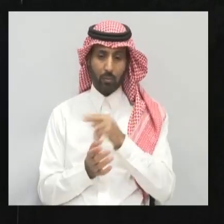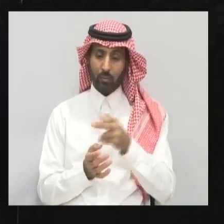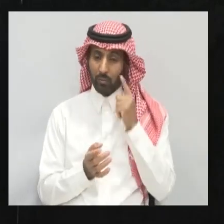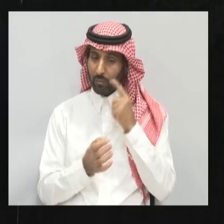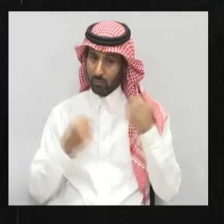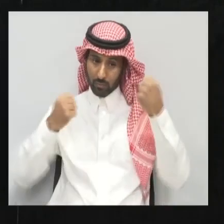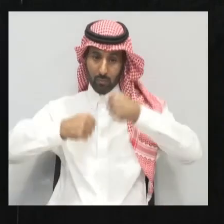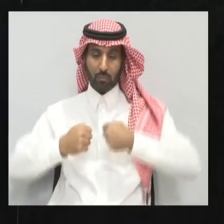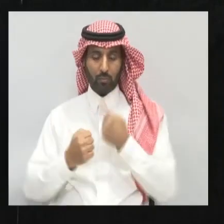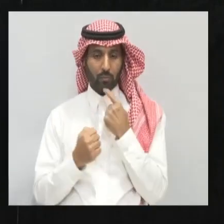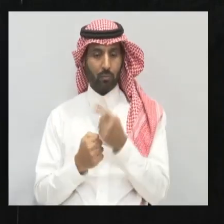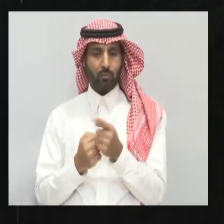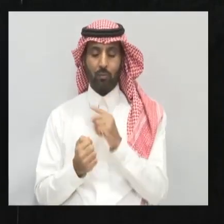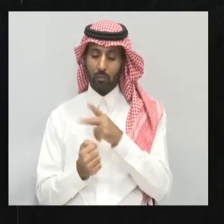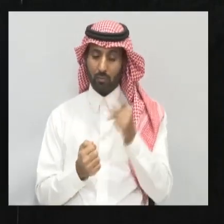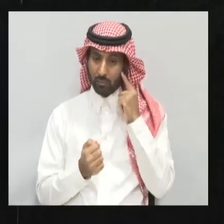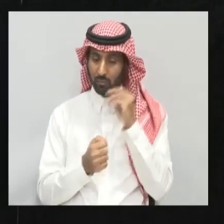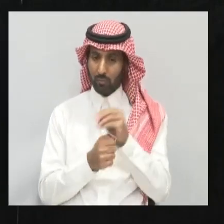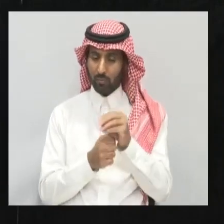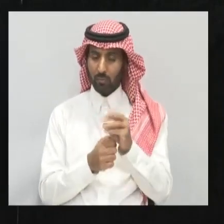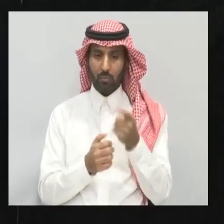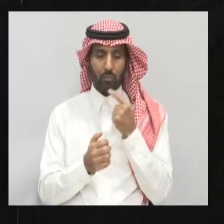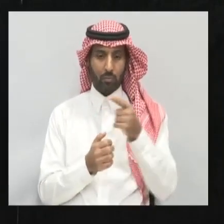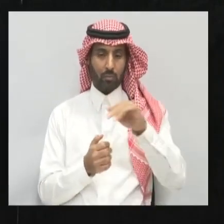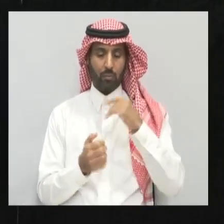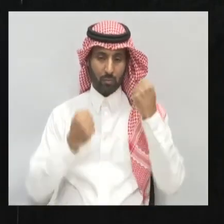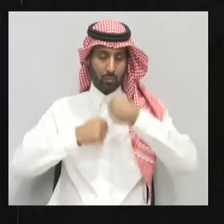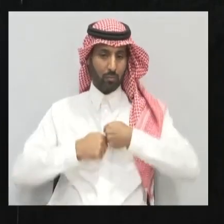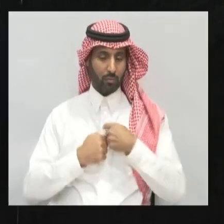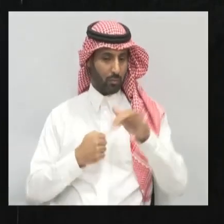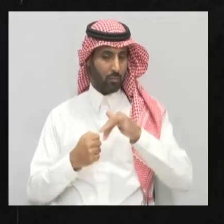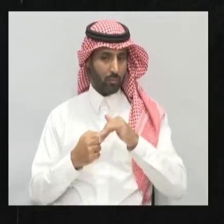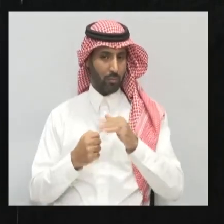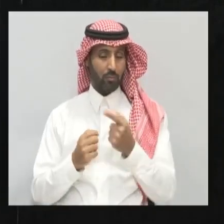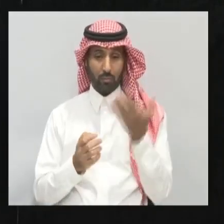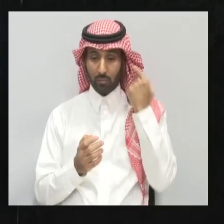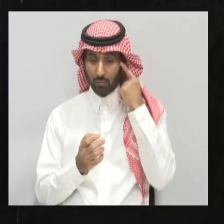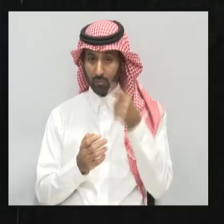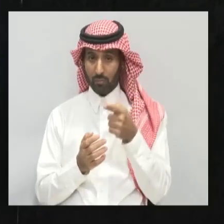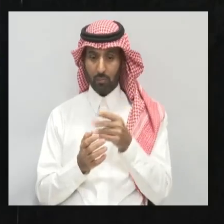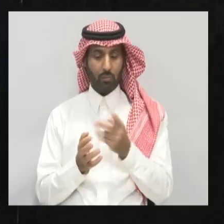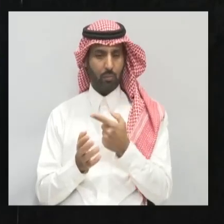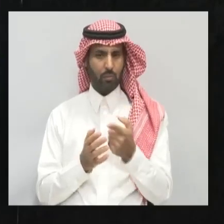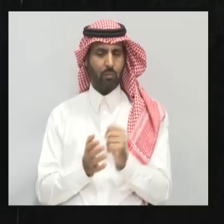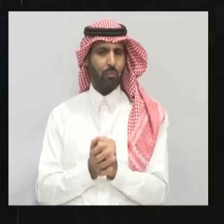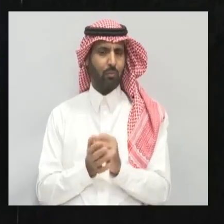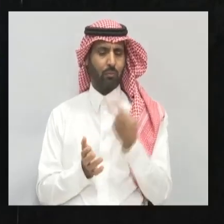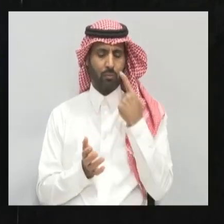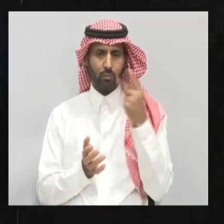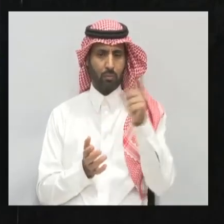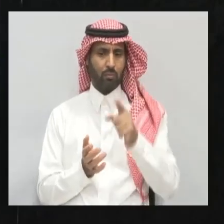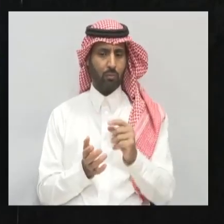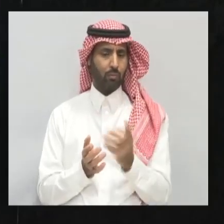of clothing or what kind of clothes that you would recommend for him to wear? And we say that it depends. It depends on two